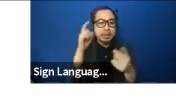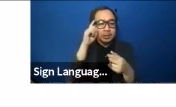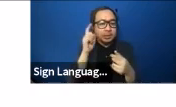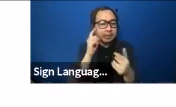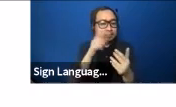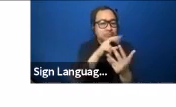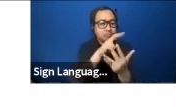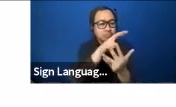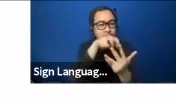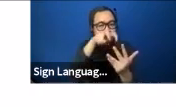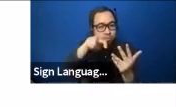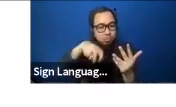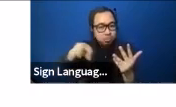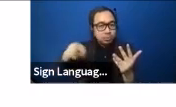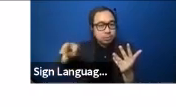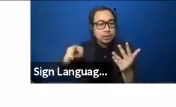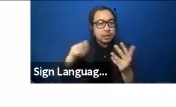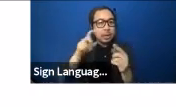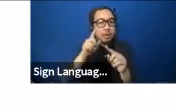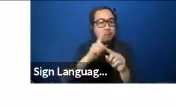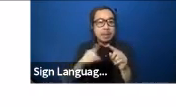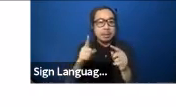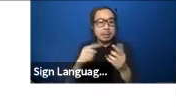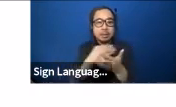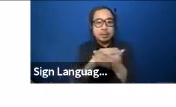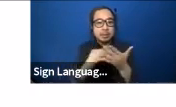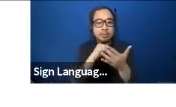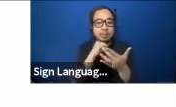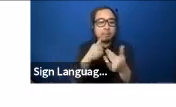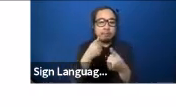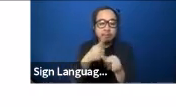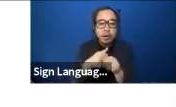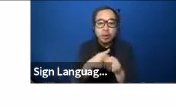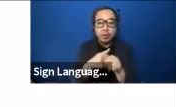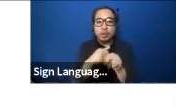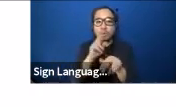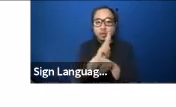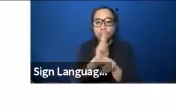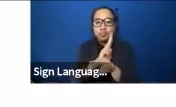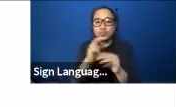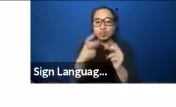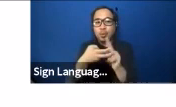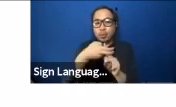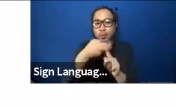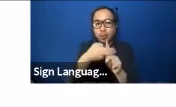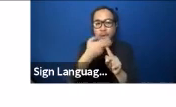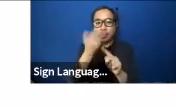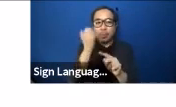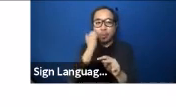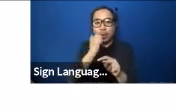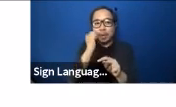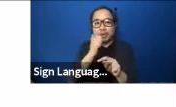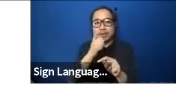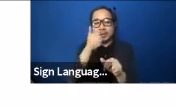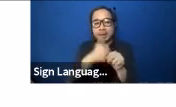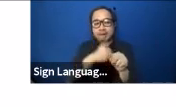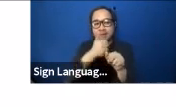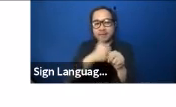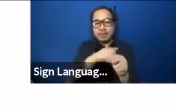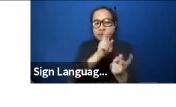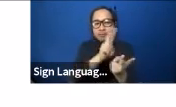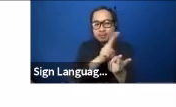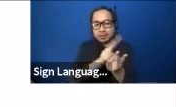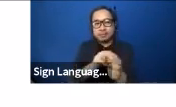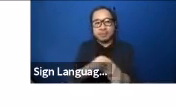during every sex act. Sex with transgender sex worker is primarily a substitute for sex with women. We can